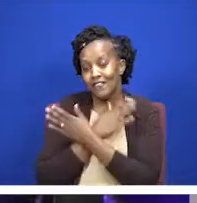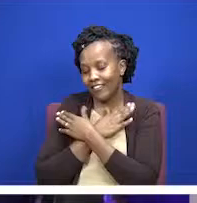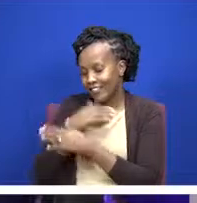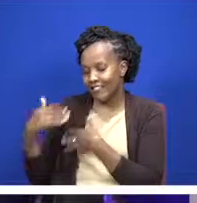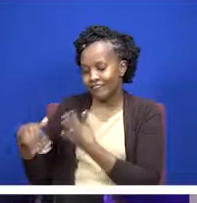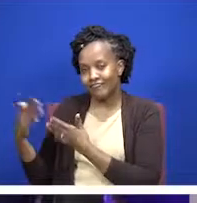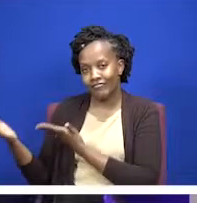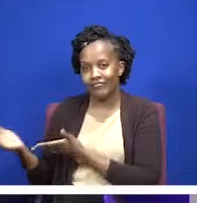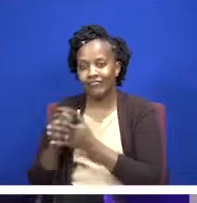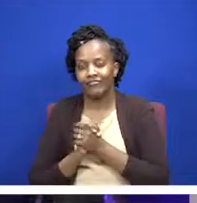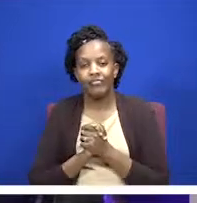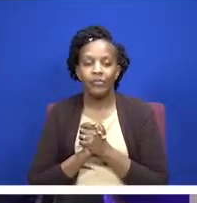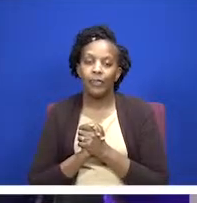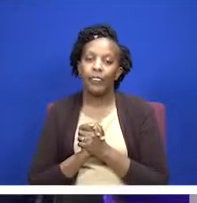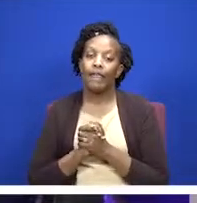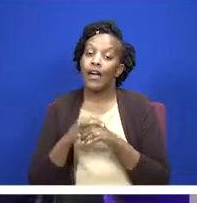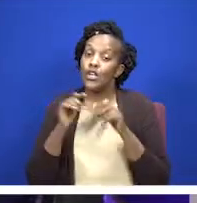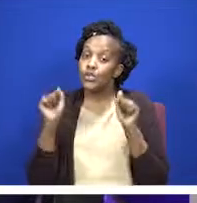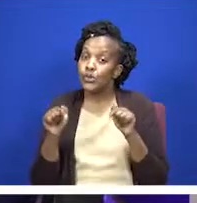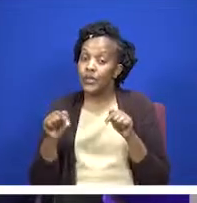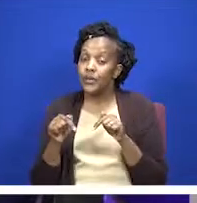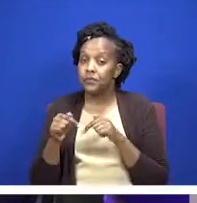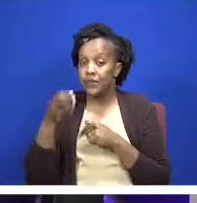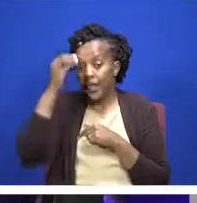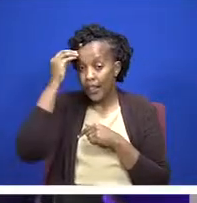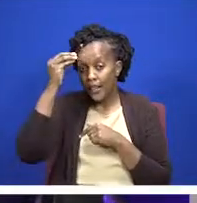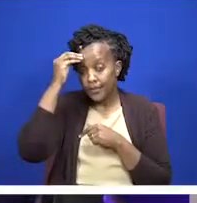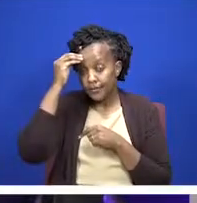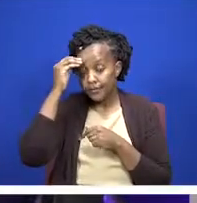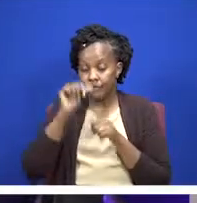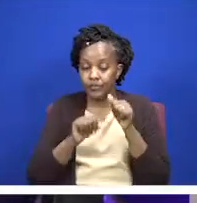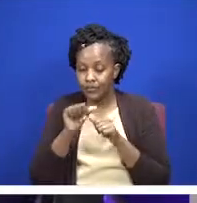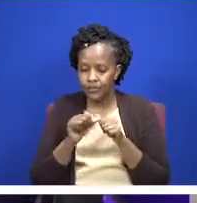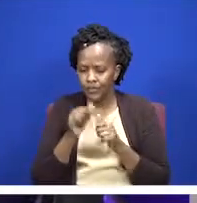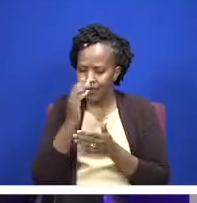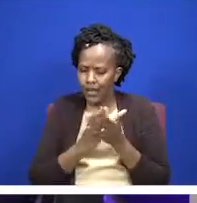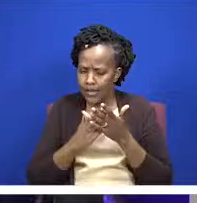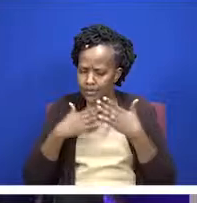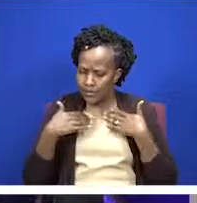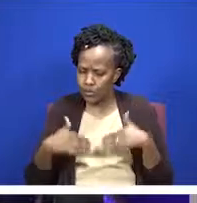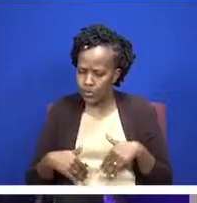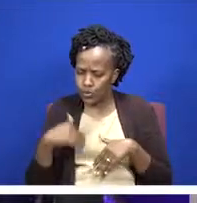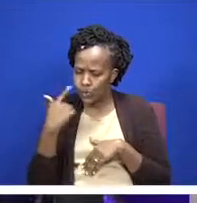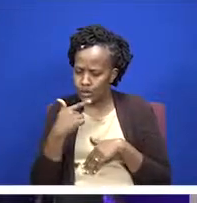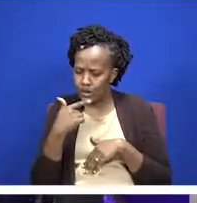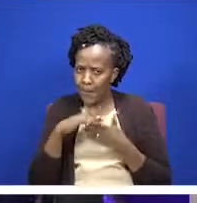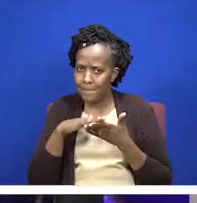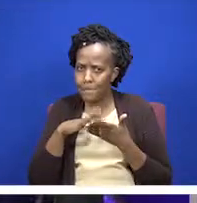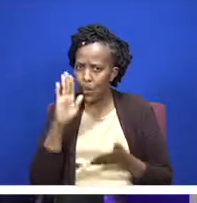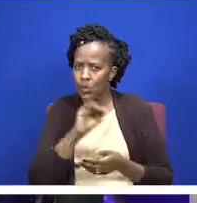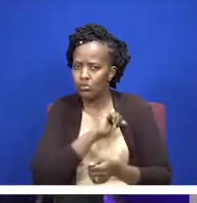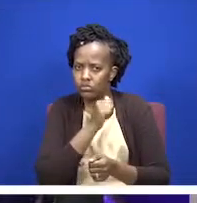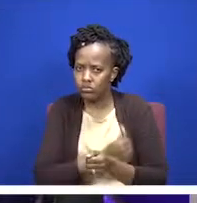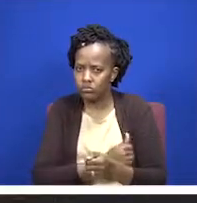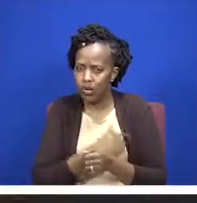Now, today we are going to learn about someone who is more powerful, who is the real master, and who is